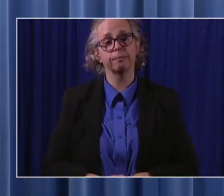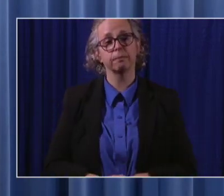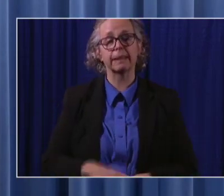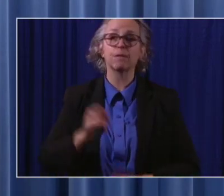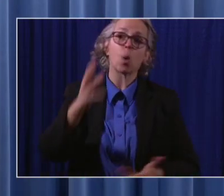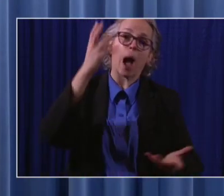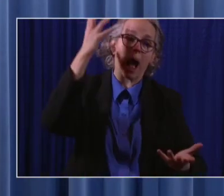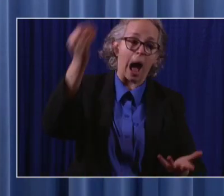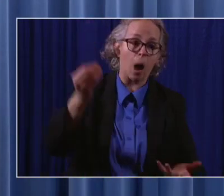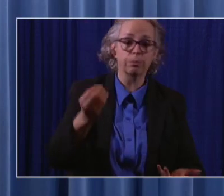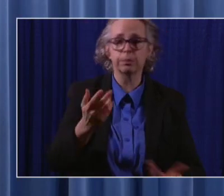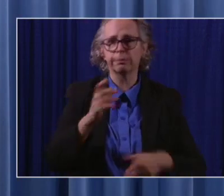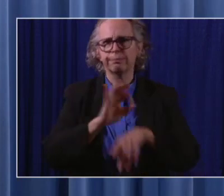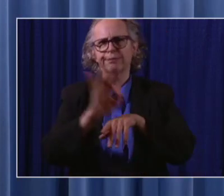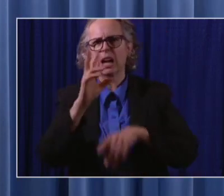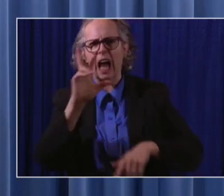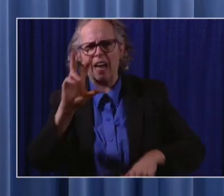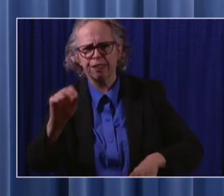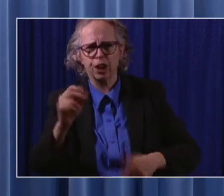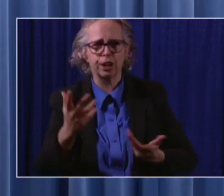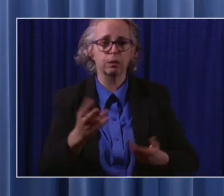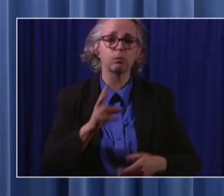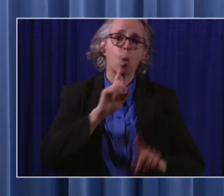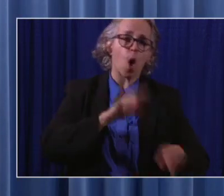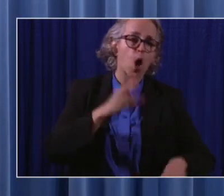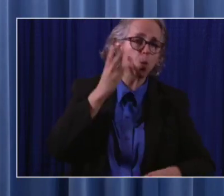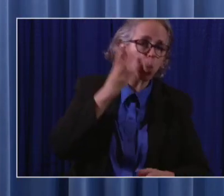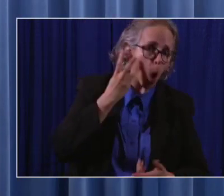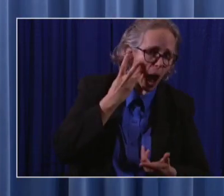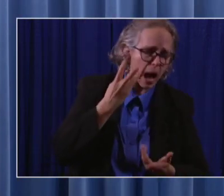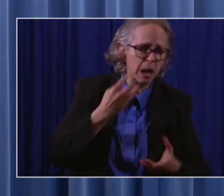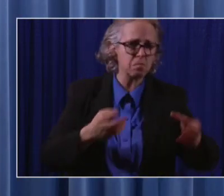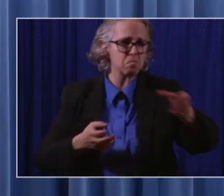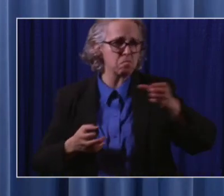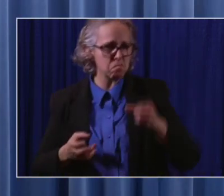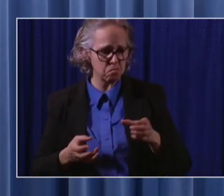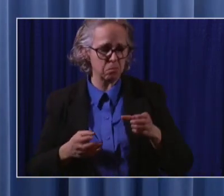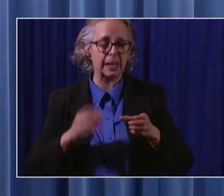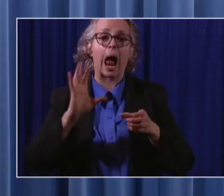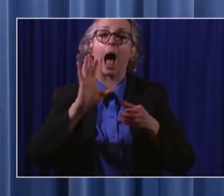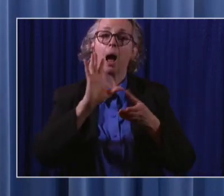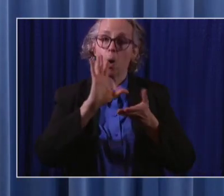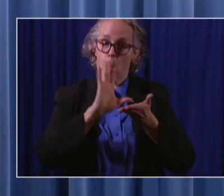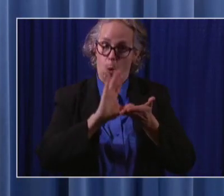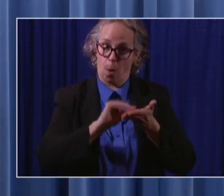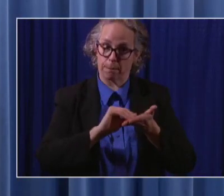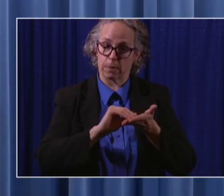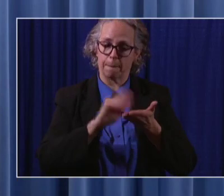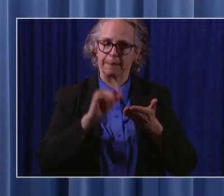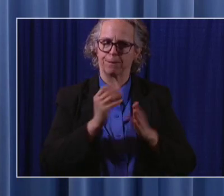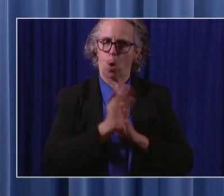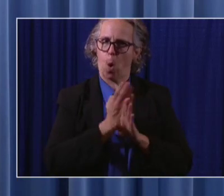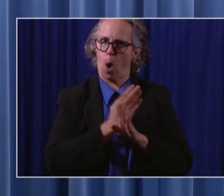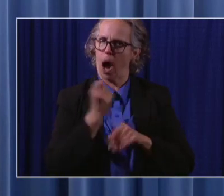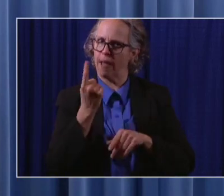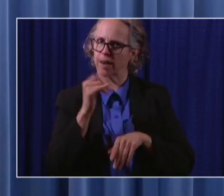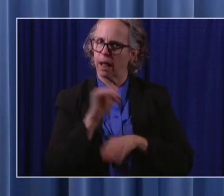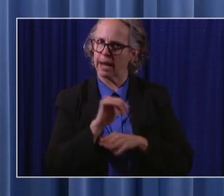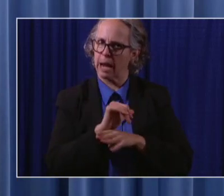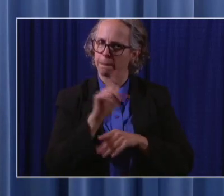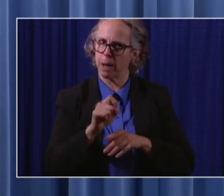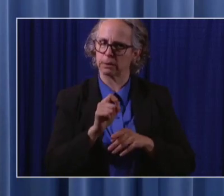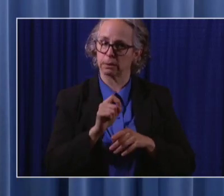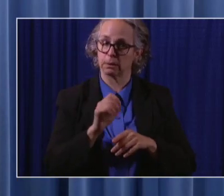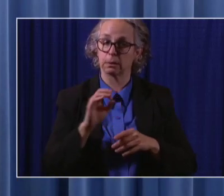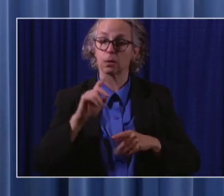bottle of wine, they could sit there and consume that until 11. So we want to shut this off at 10, but we also want